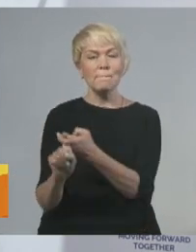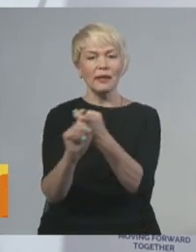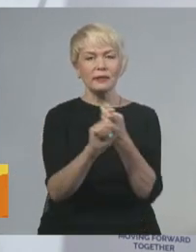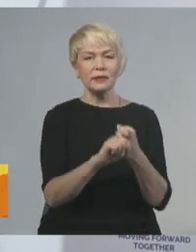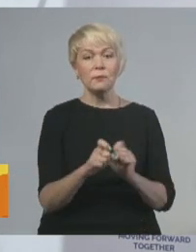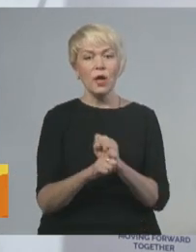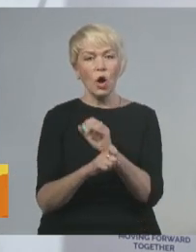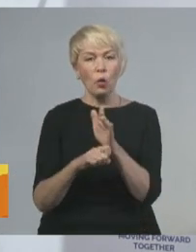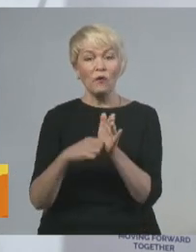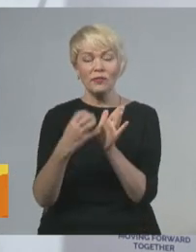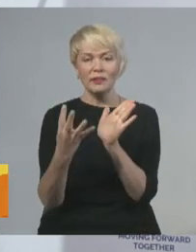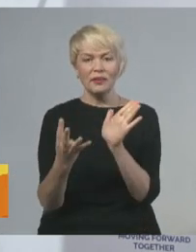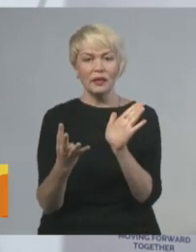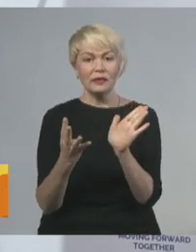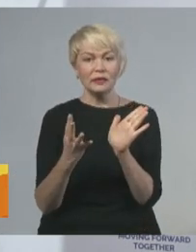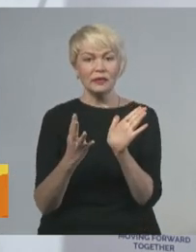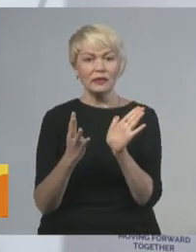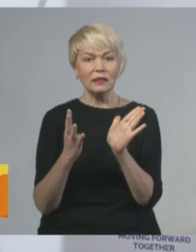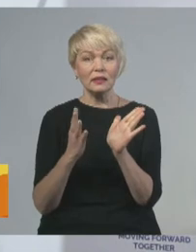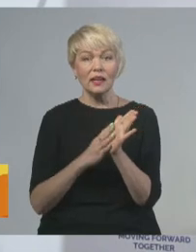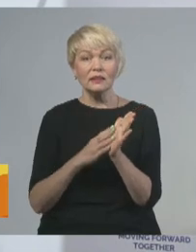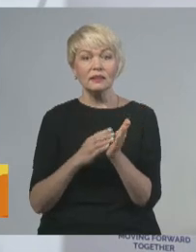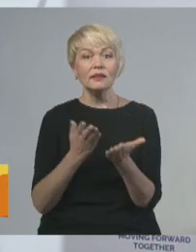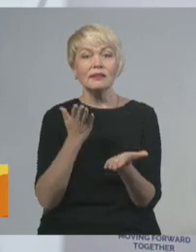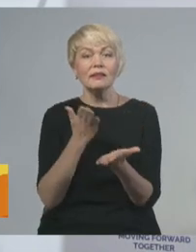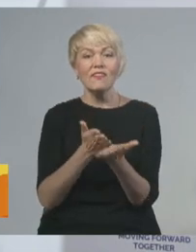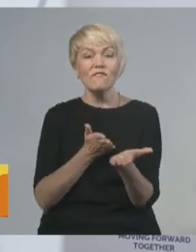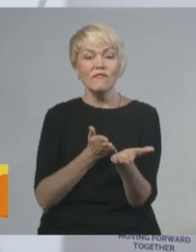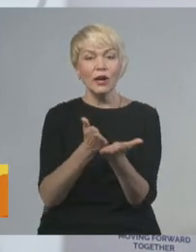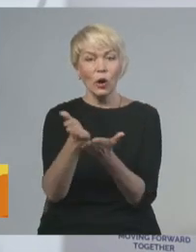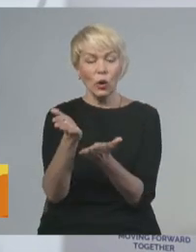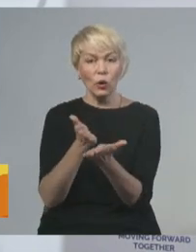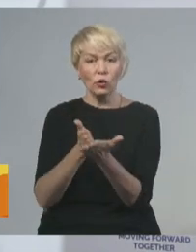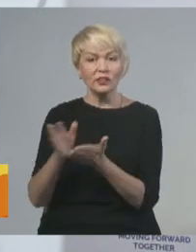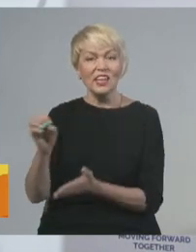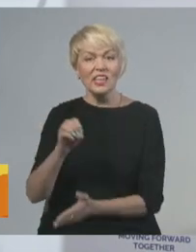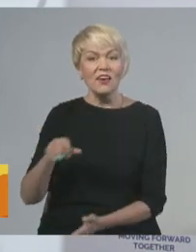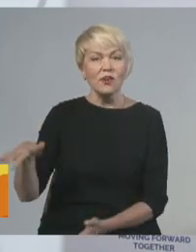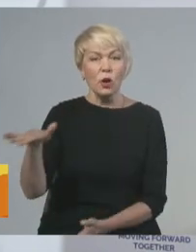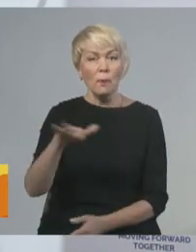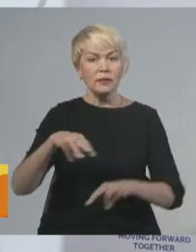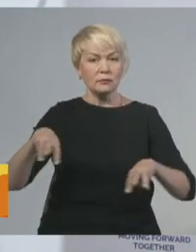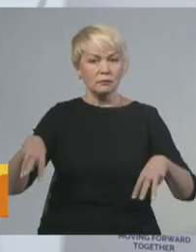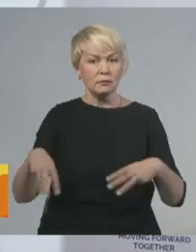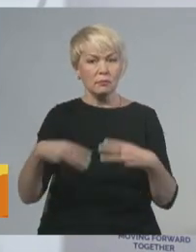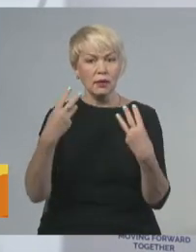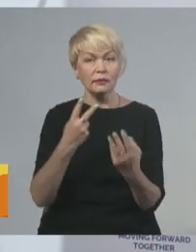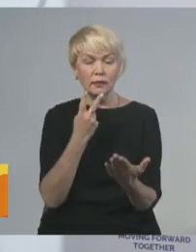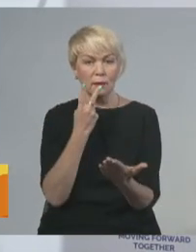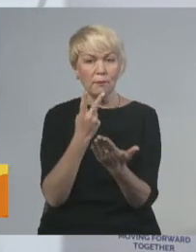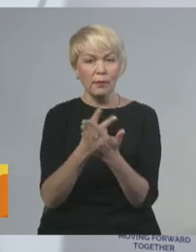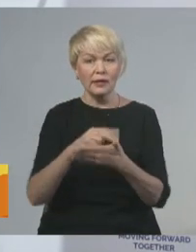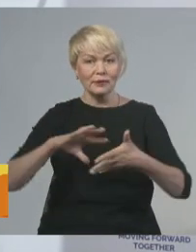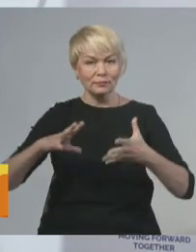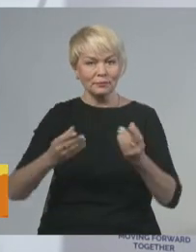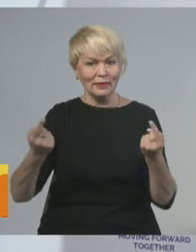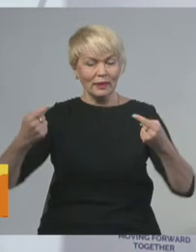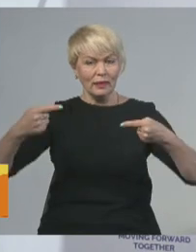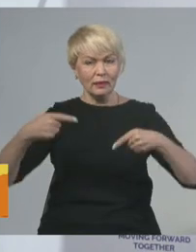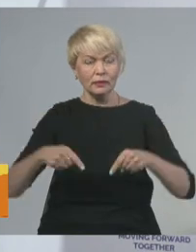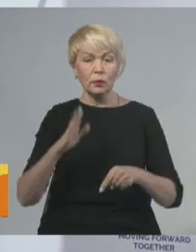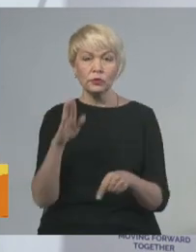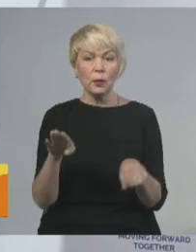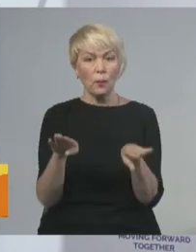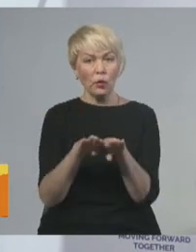how covet 19 pandemic influences the european media what are the ways europe's ways out of this